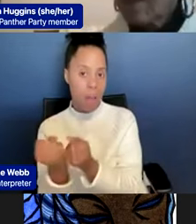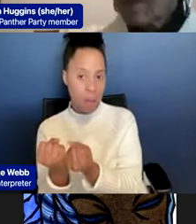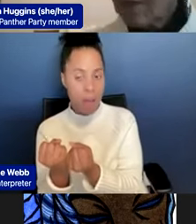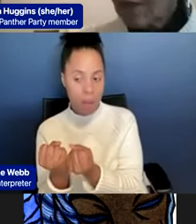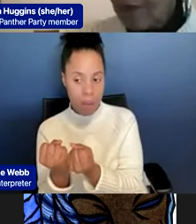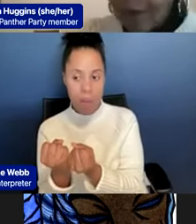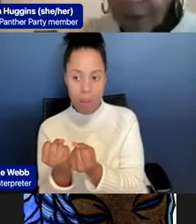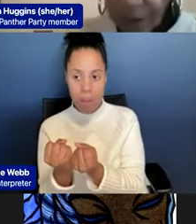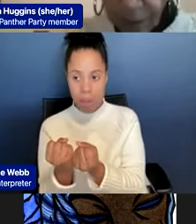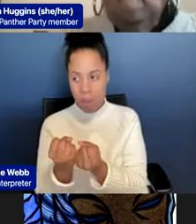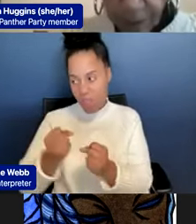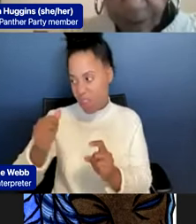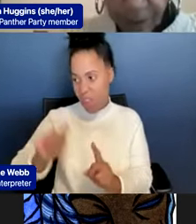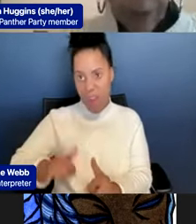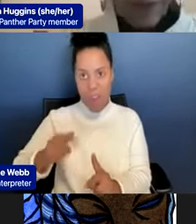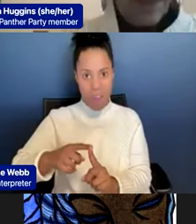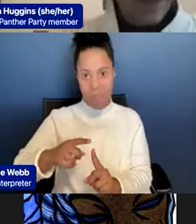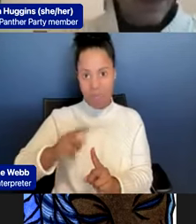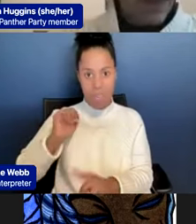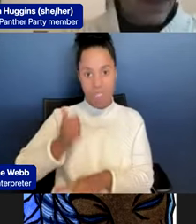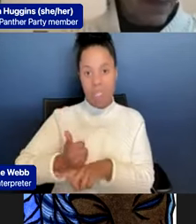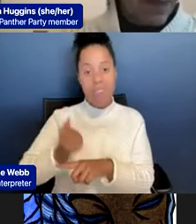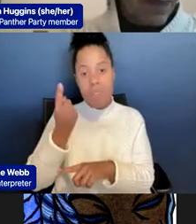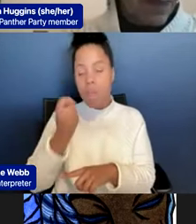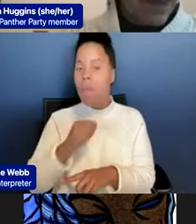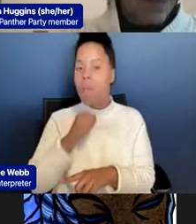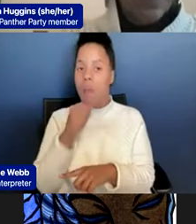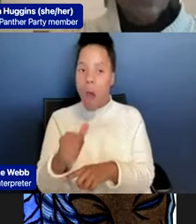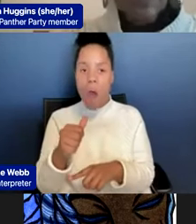that exists non-hierarchical,